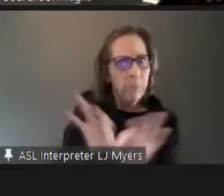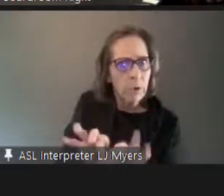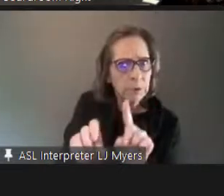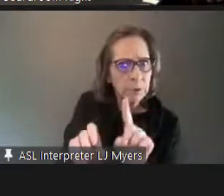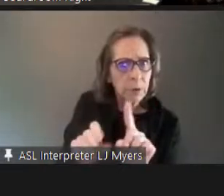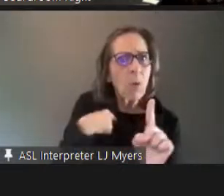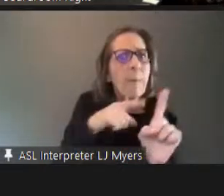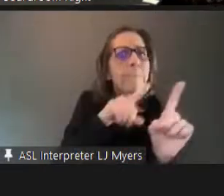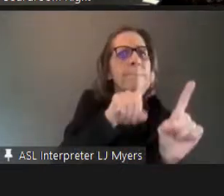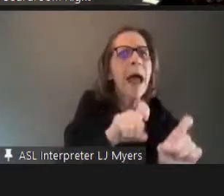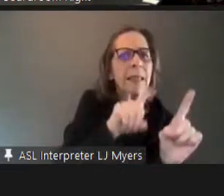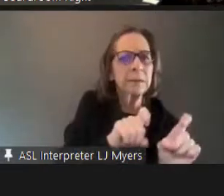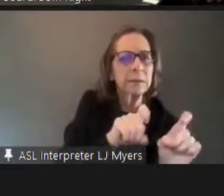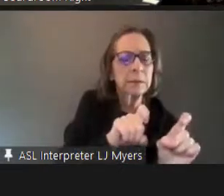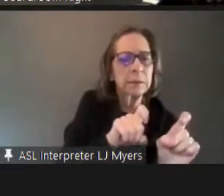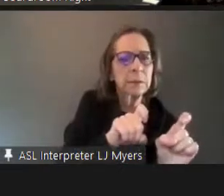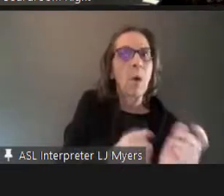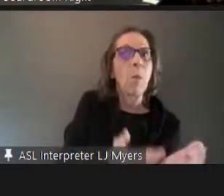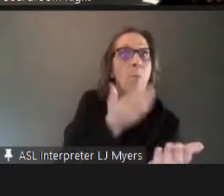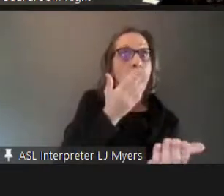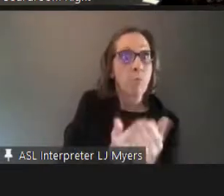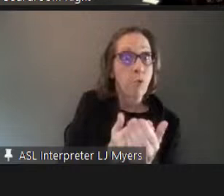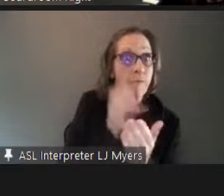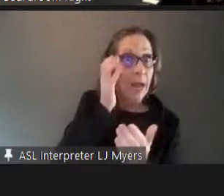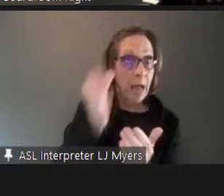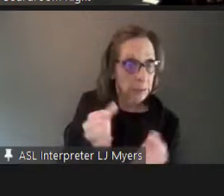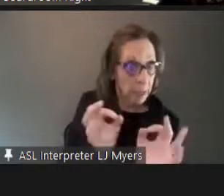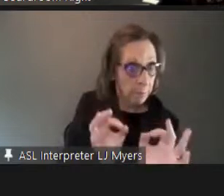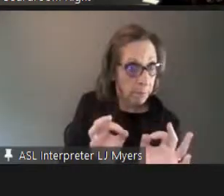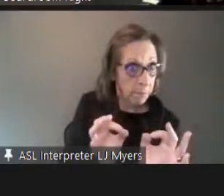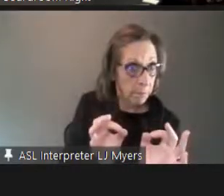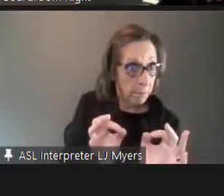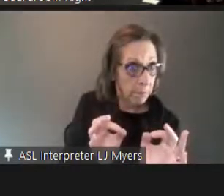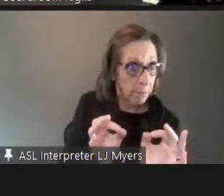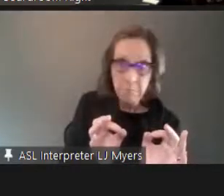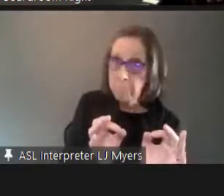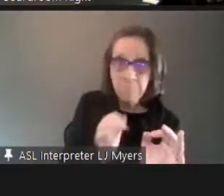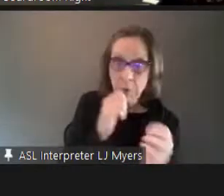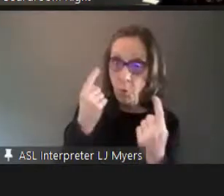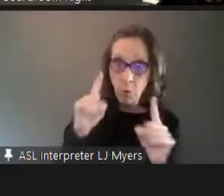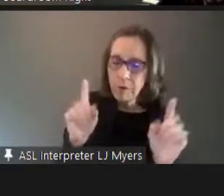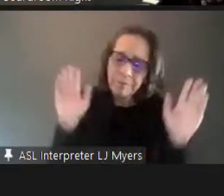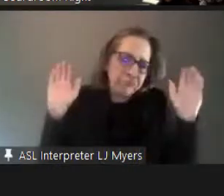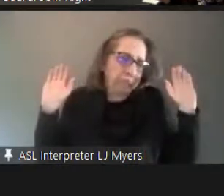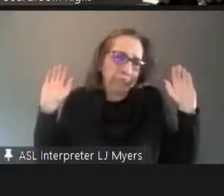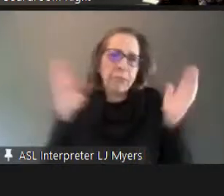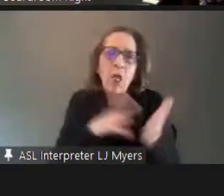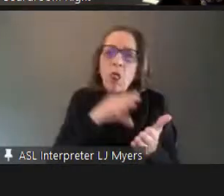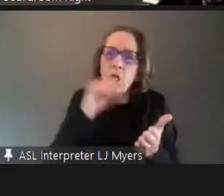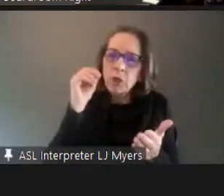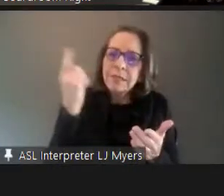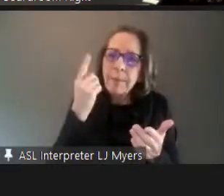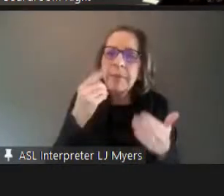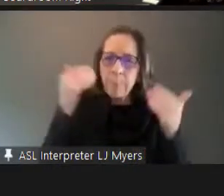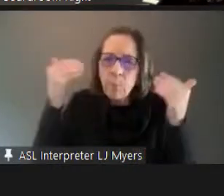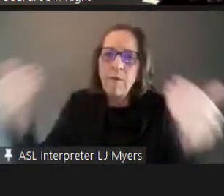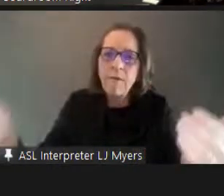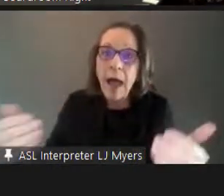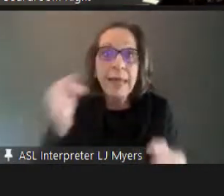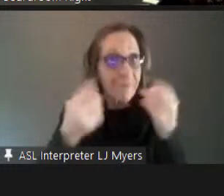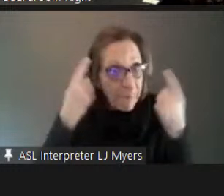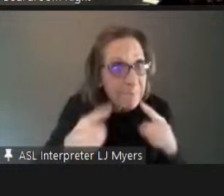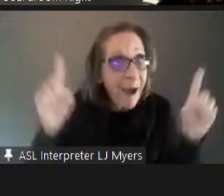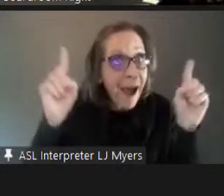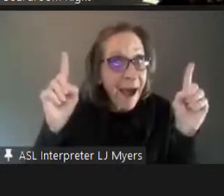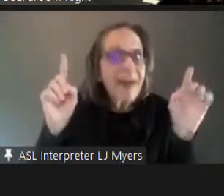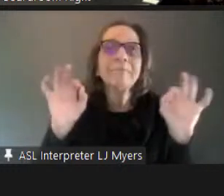piloting this, we're doing a proof of concept. If it doesn't work, it doesn't work. And we're going to take the learnings and we're going to move on. If it does work, then that's where the